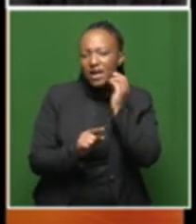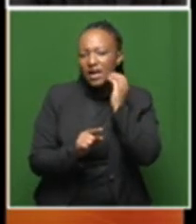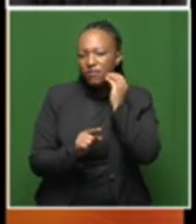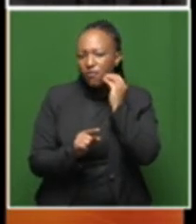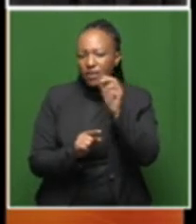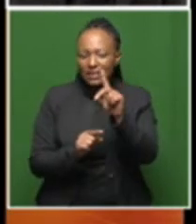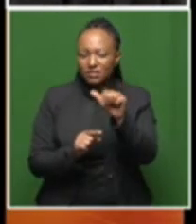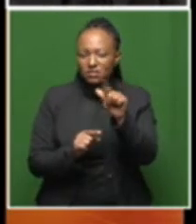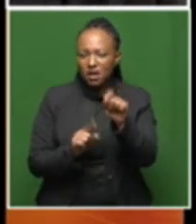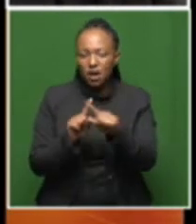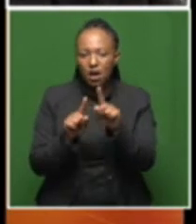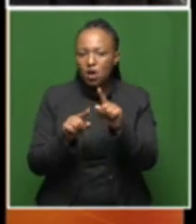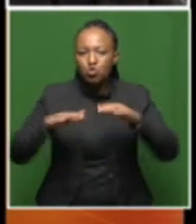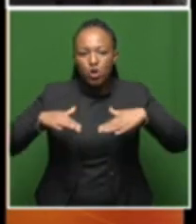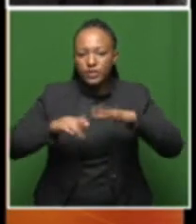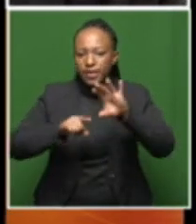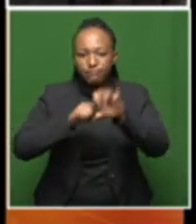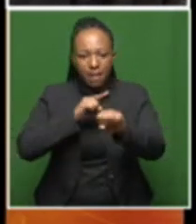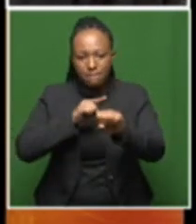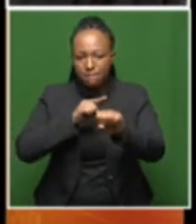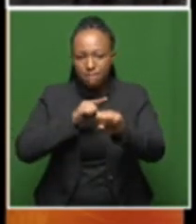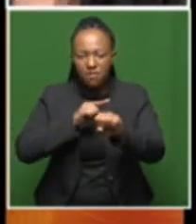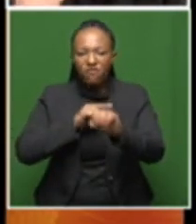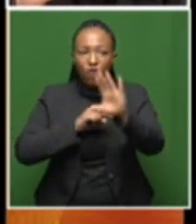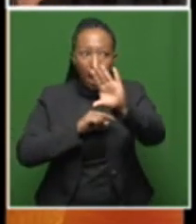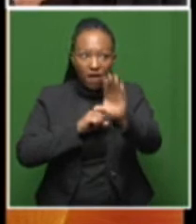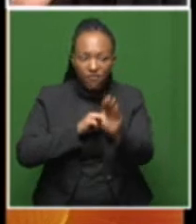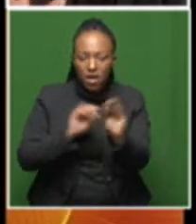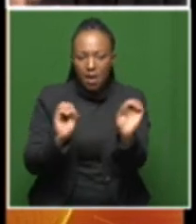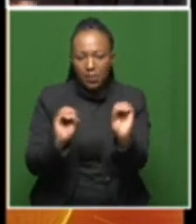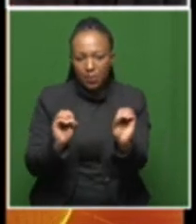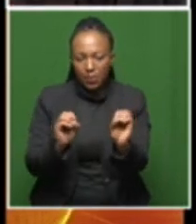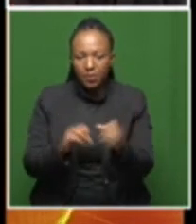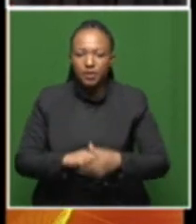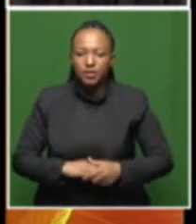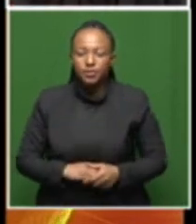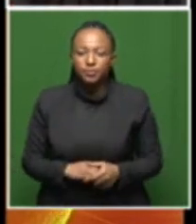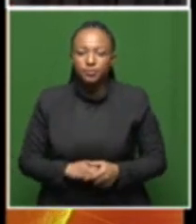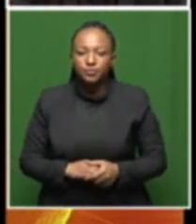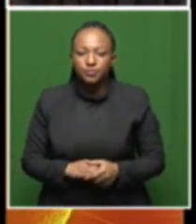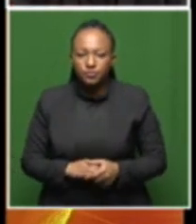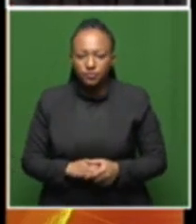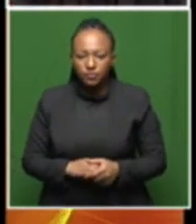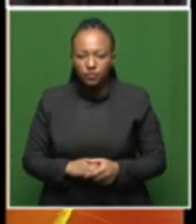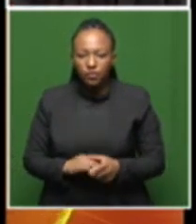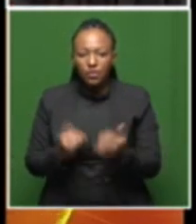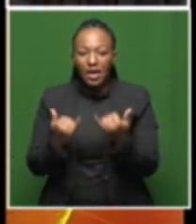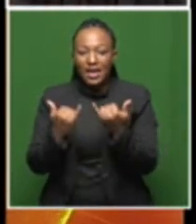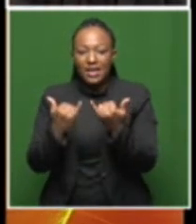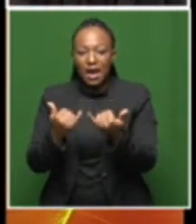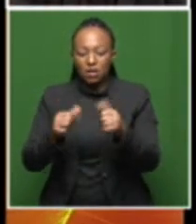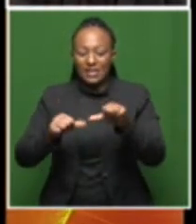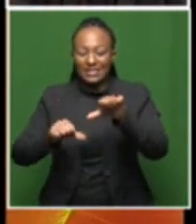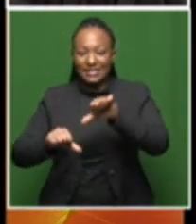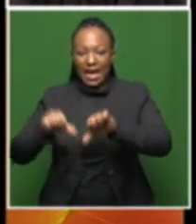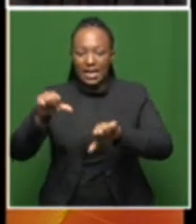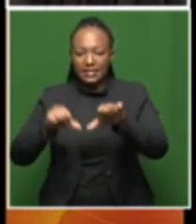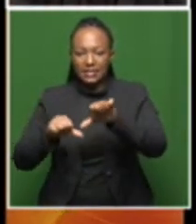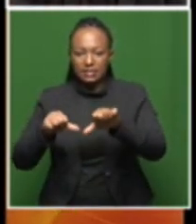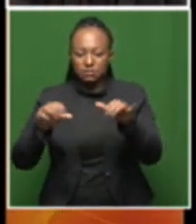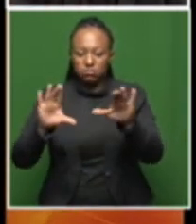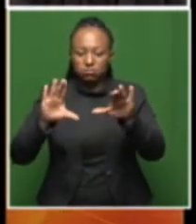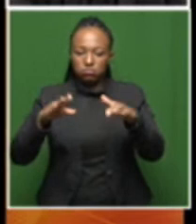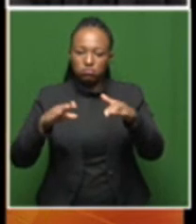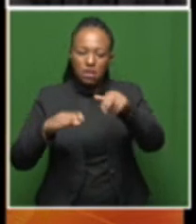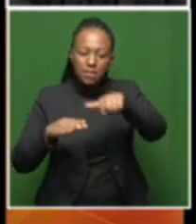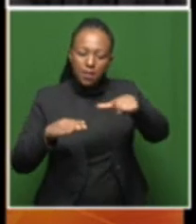has also not yet been detected in Africa. At the moment, the whole scientific community is